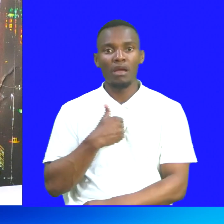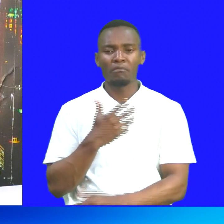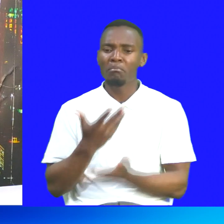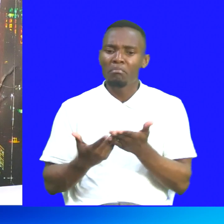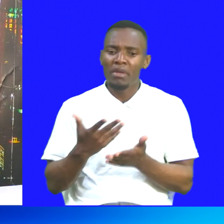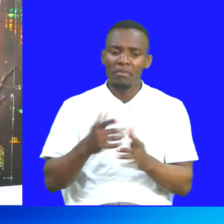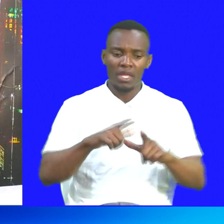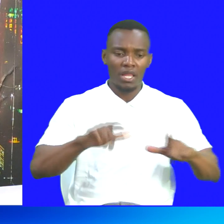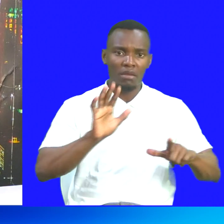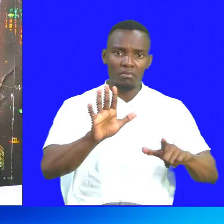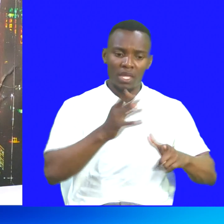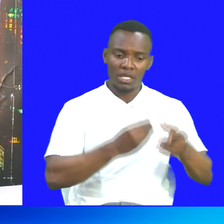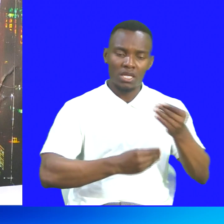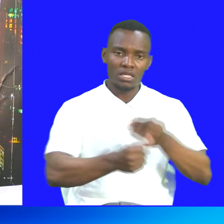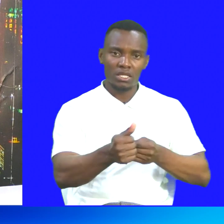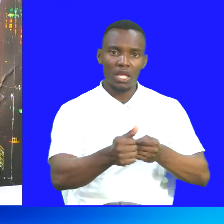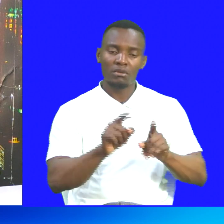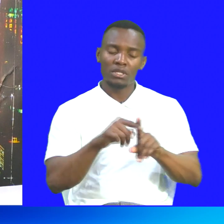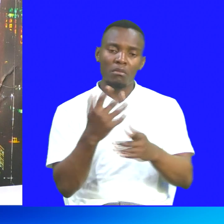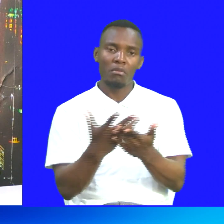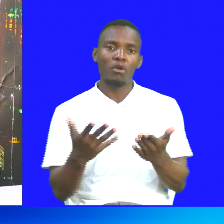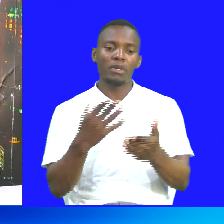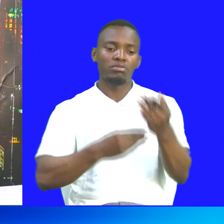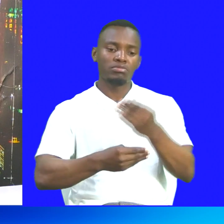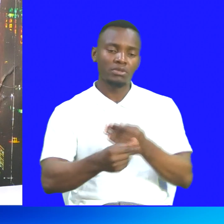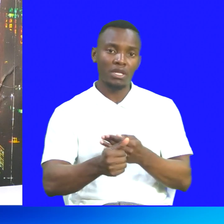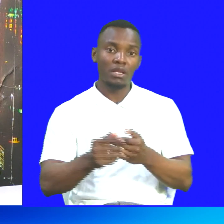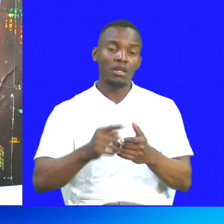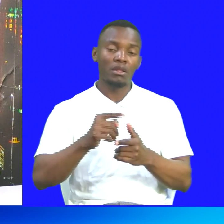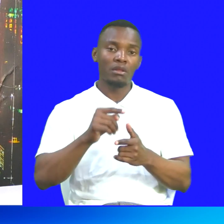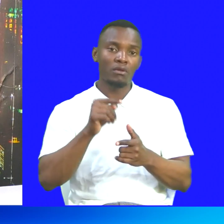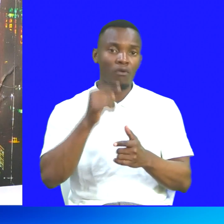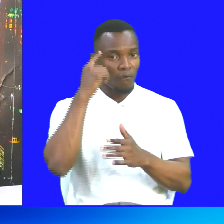their land, they sold their property so that they could